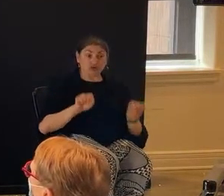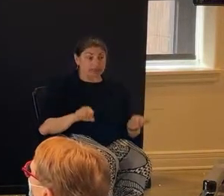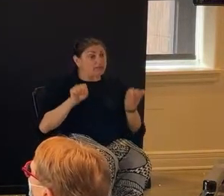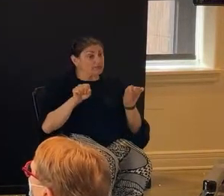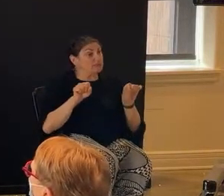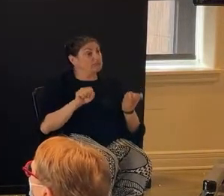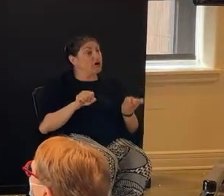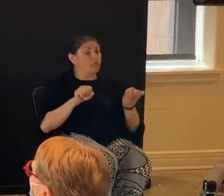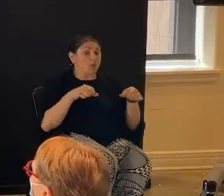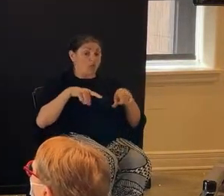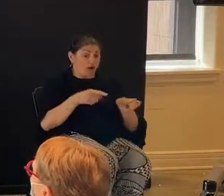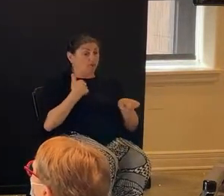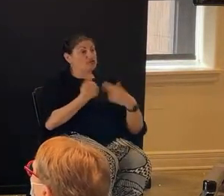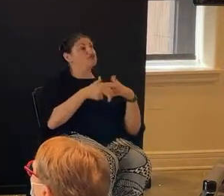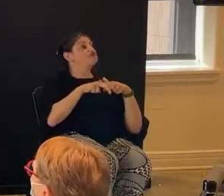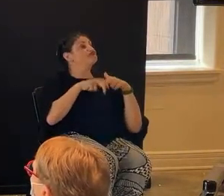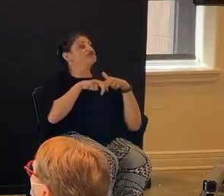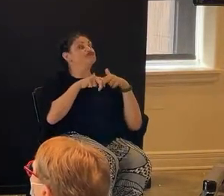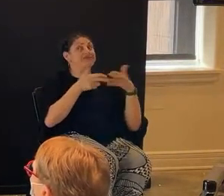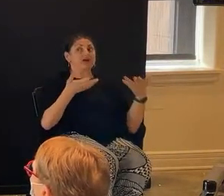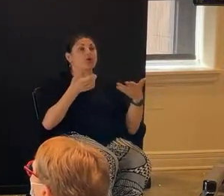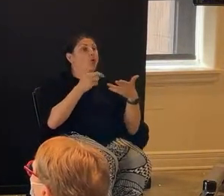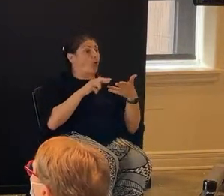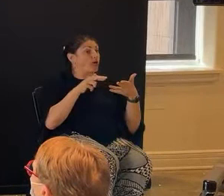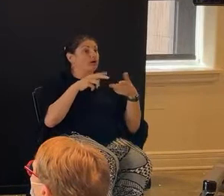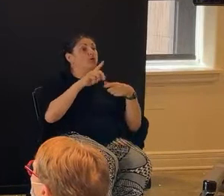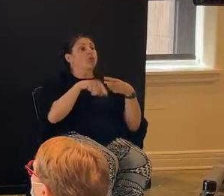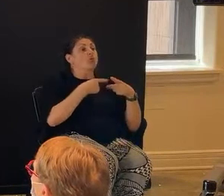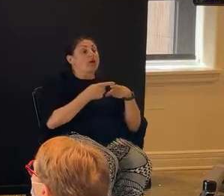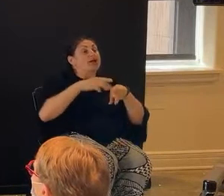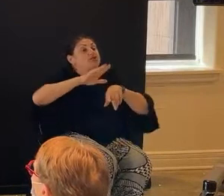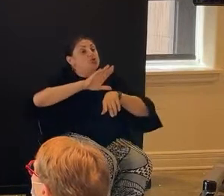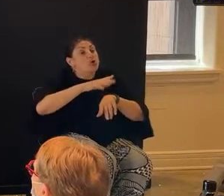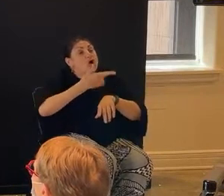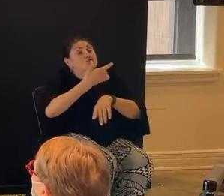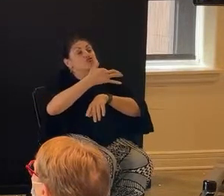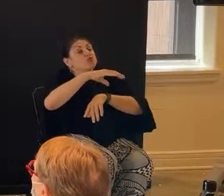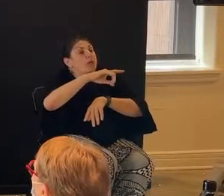happen, you know, when your grandkids have grandkids.